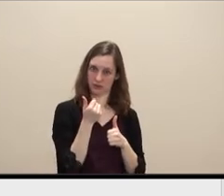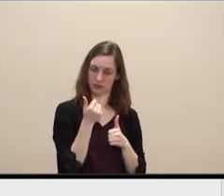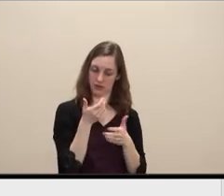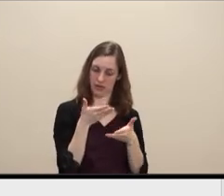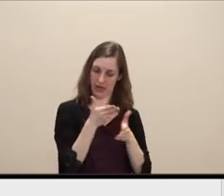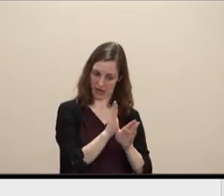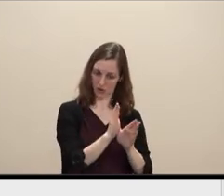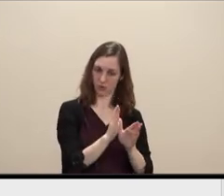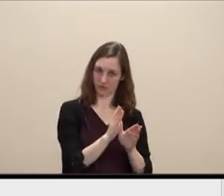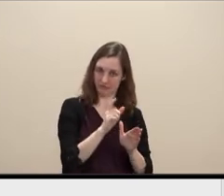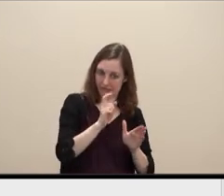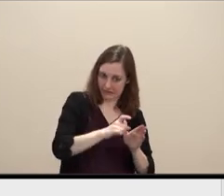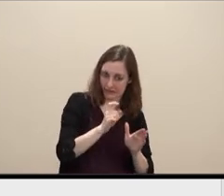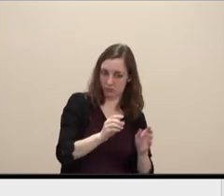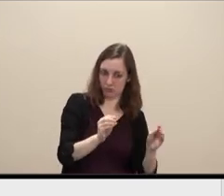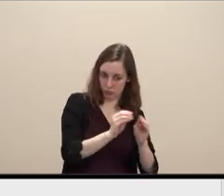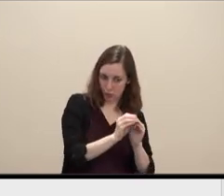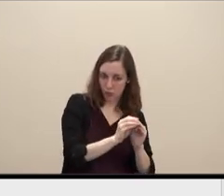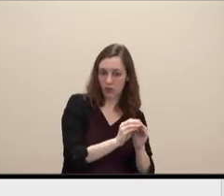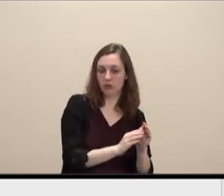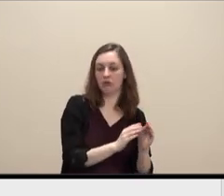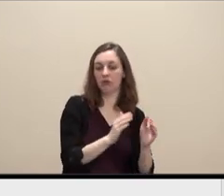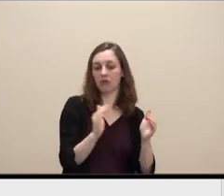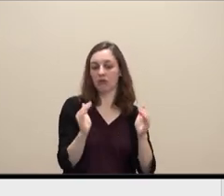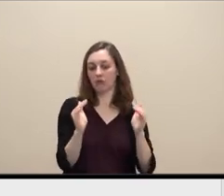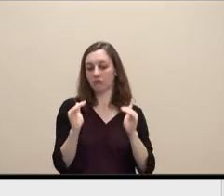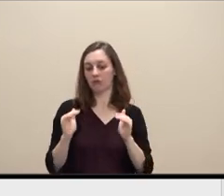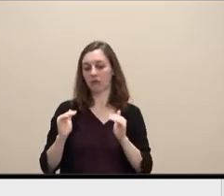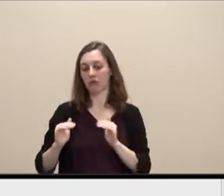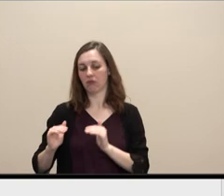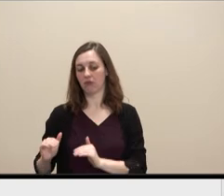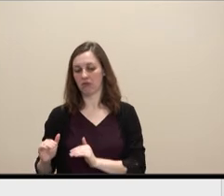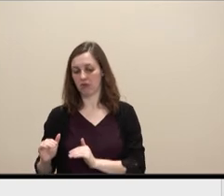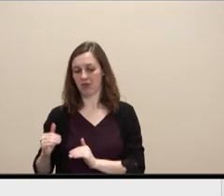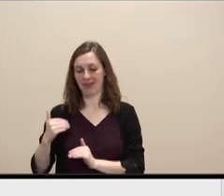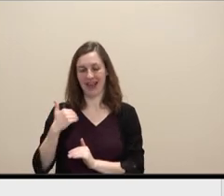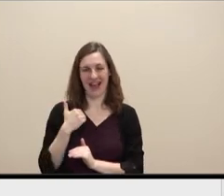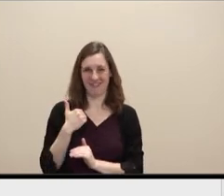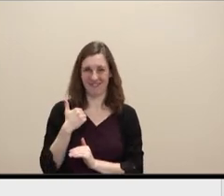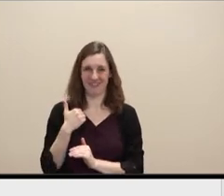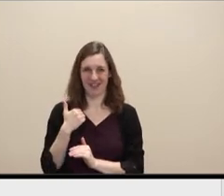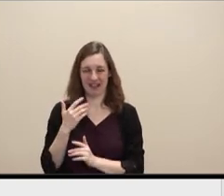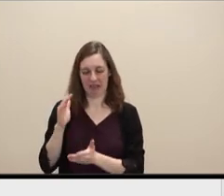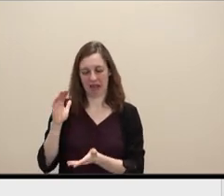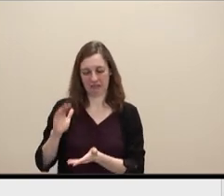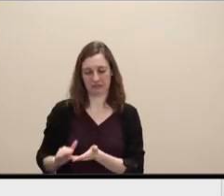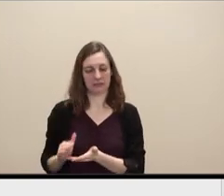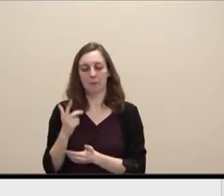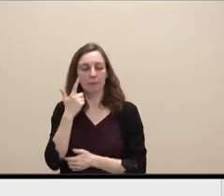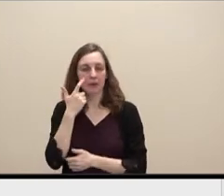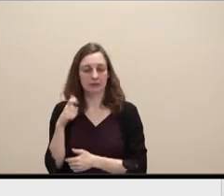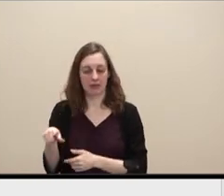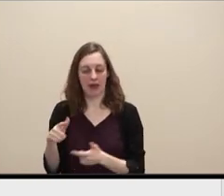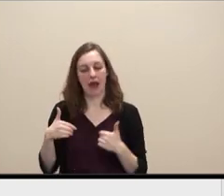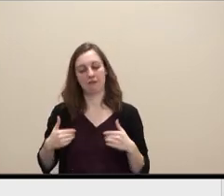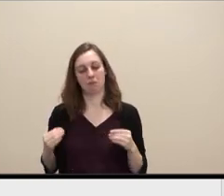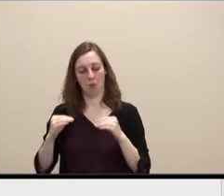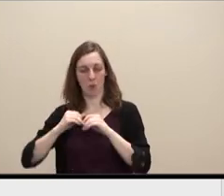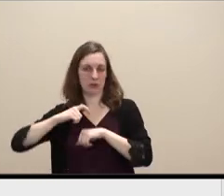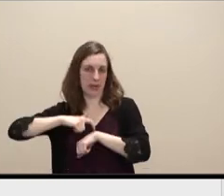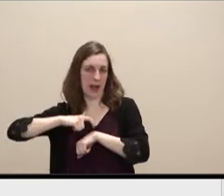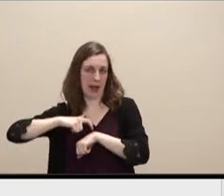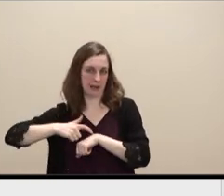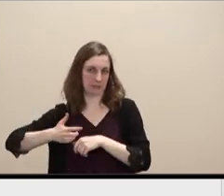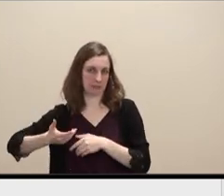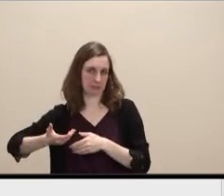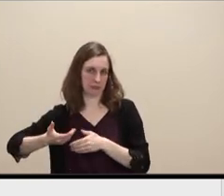by cohort, there's fewer and fewer students because they have a few years for us to course correct or make up the credits. So you can see that more